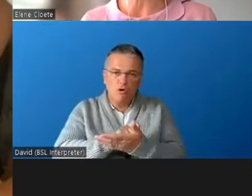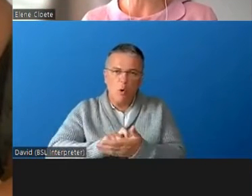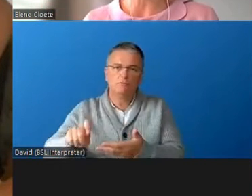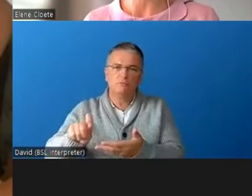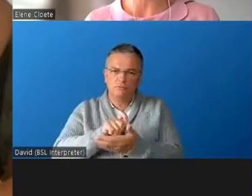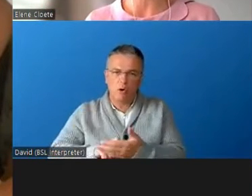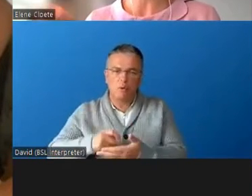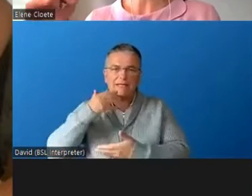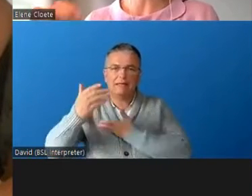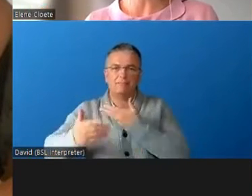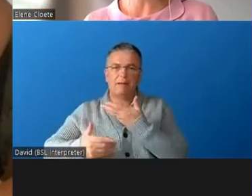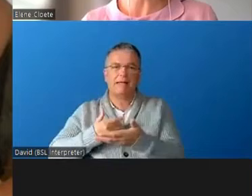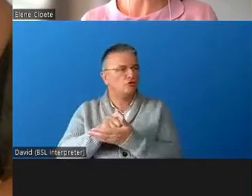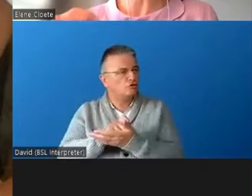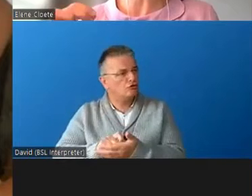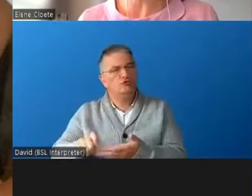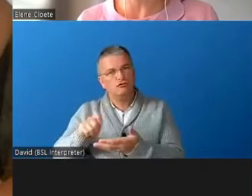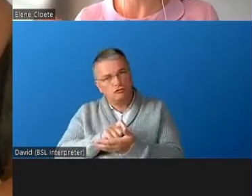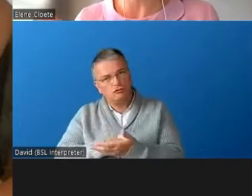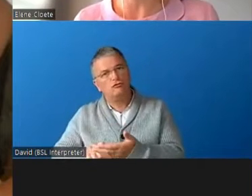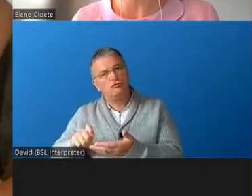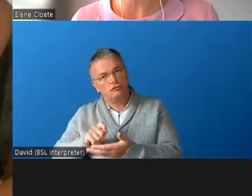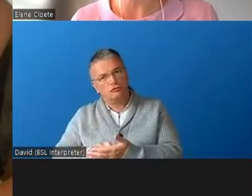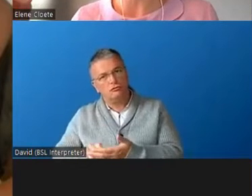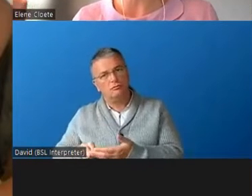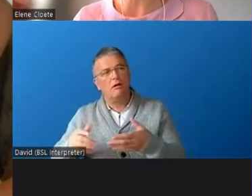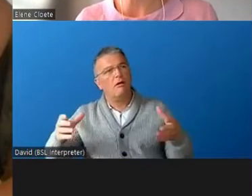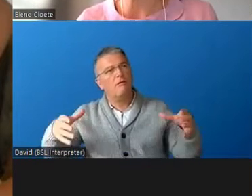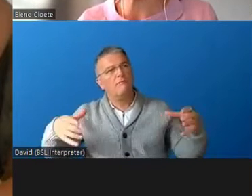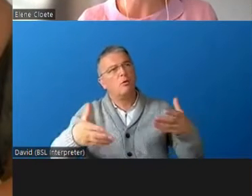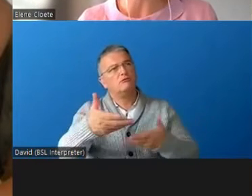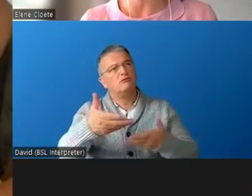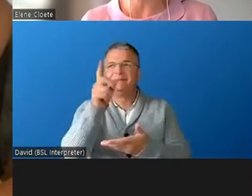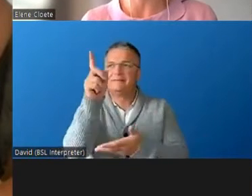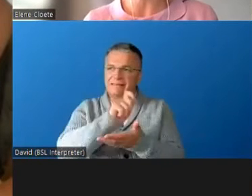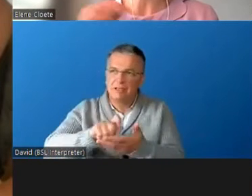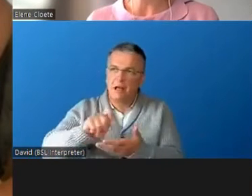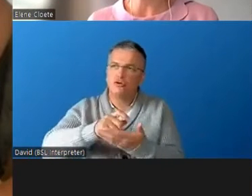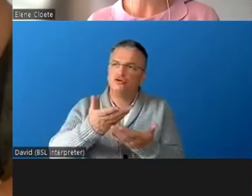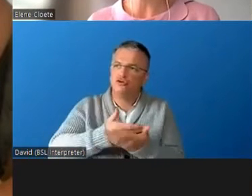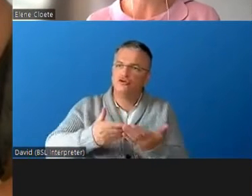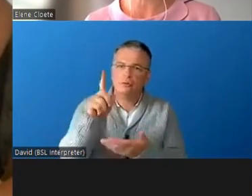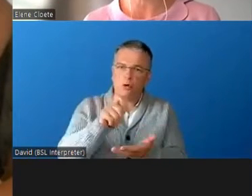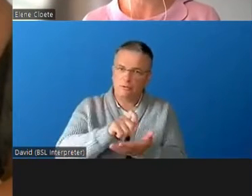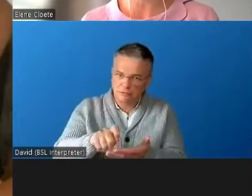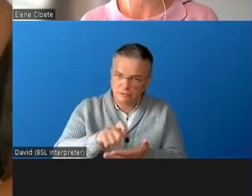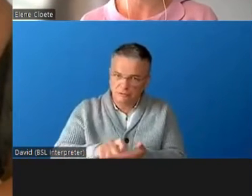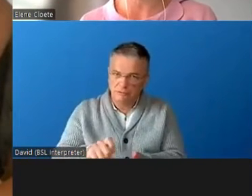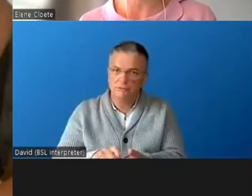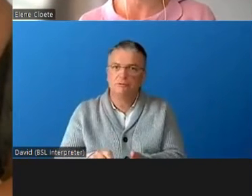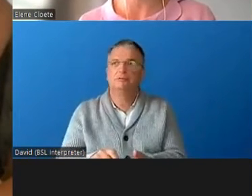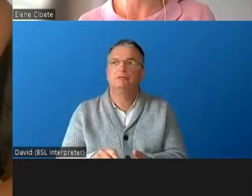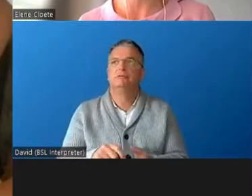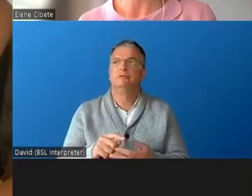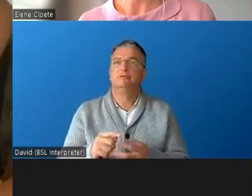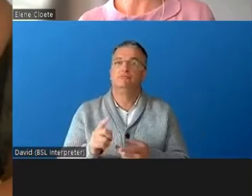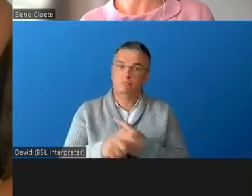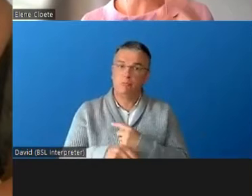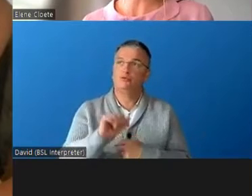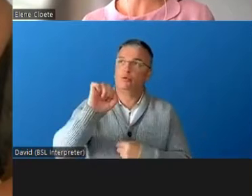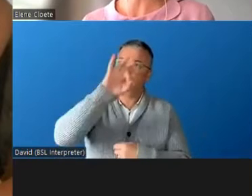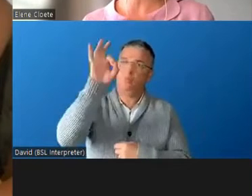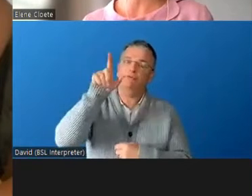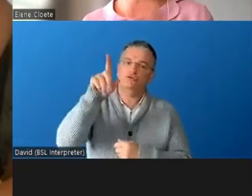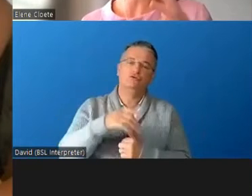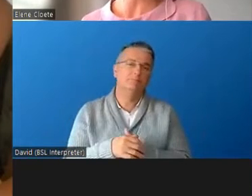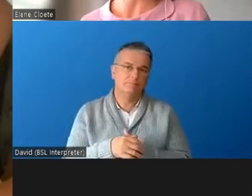detailed explanations reflecting the focus group discussions they had on and in response to their research questions. And